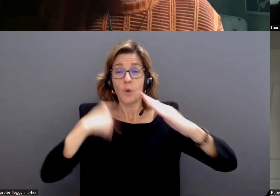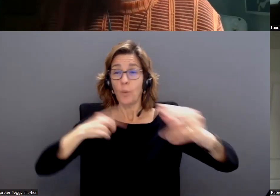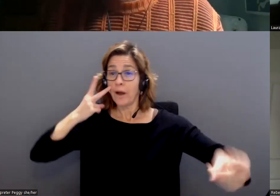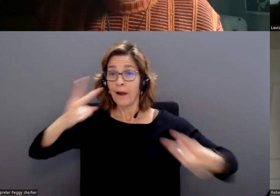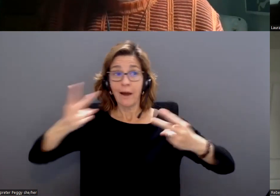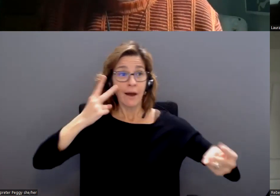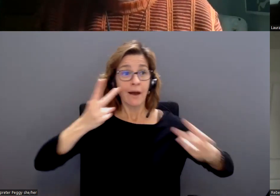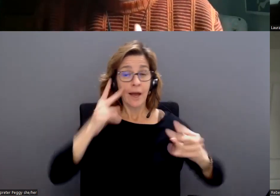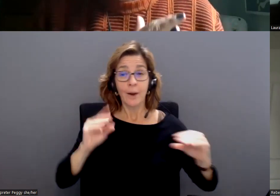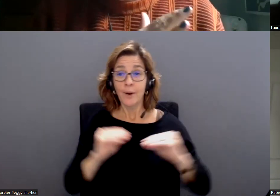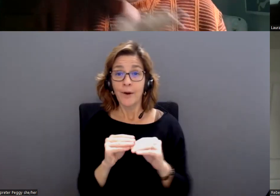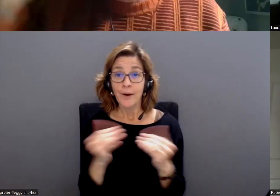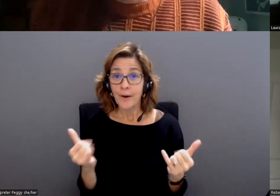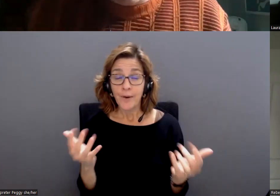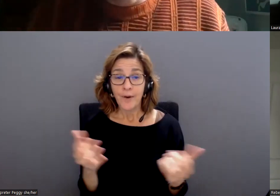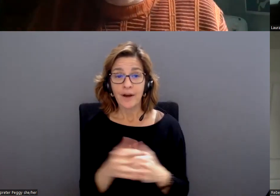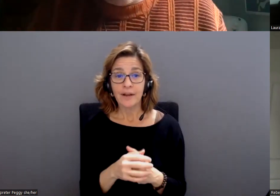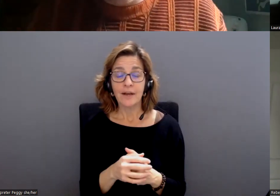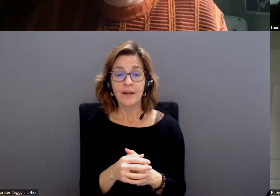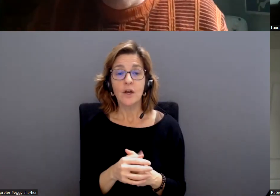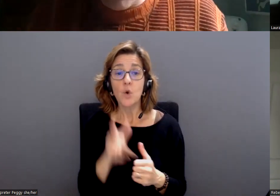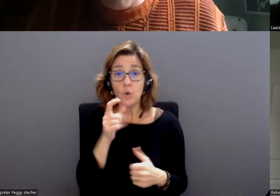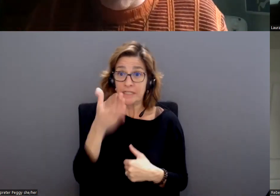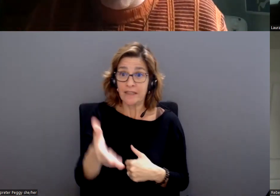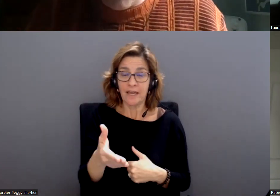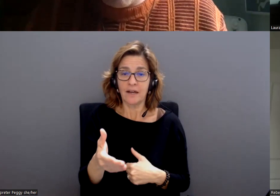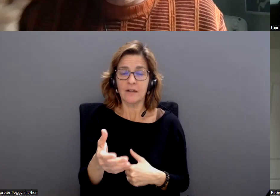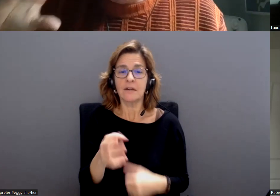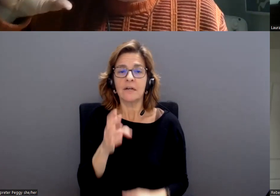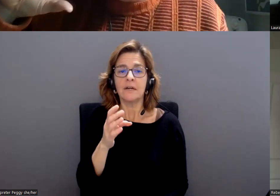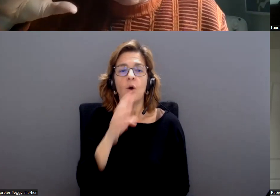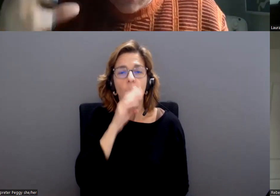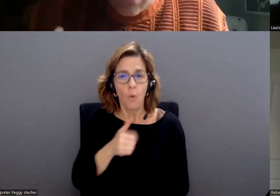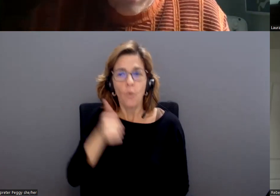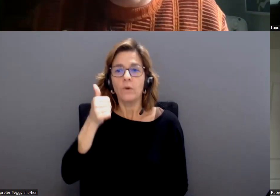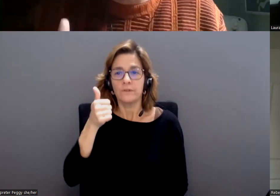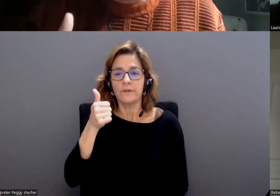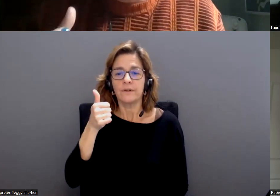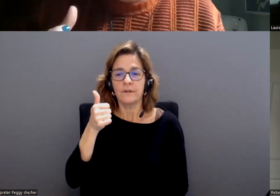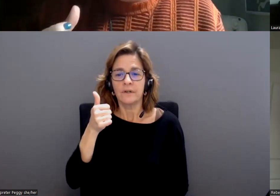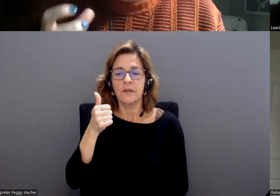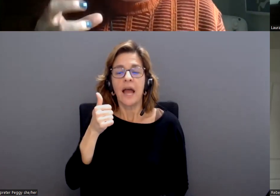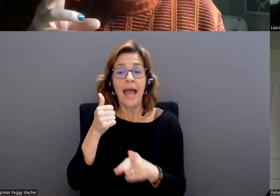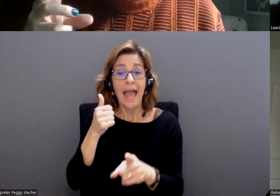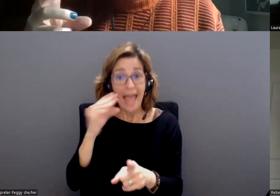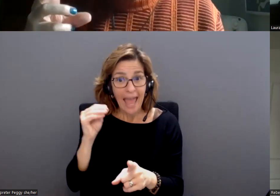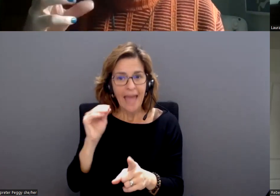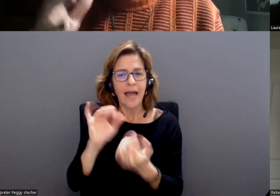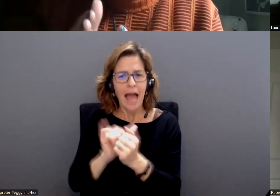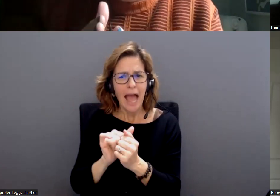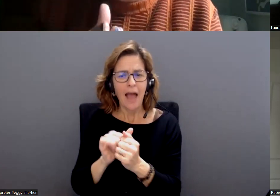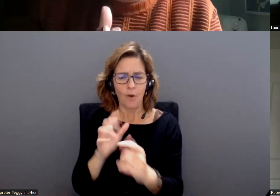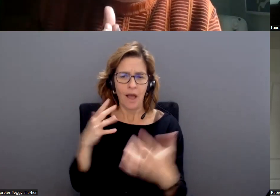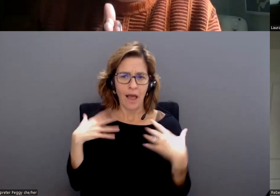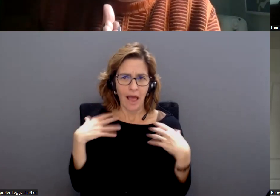is a aging of the homeless population and the compounding health effects as